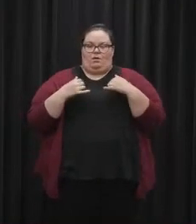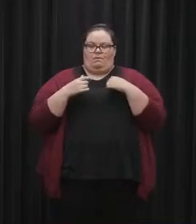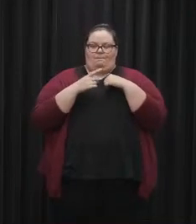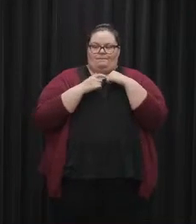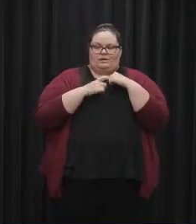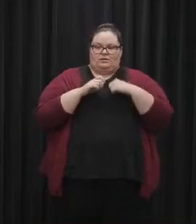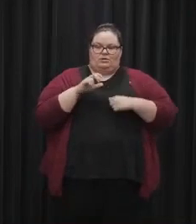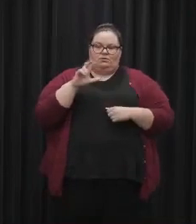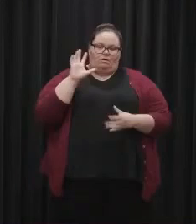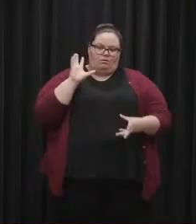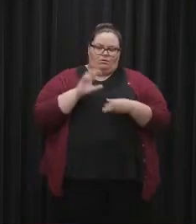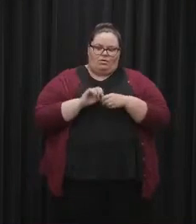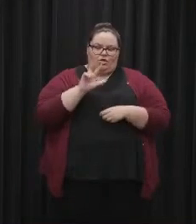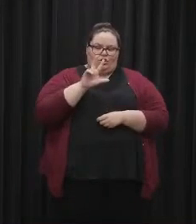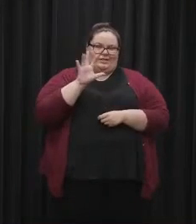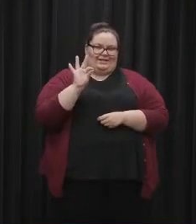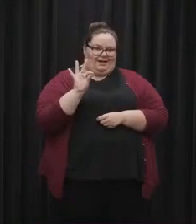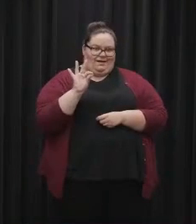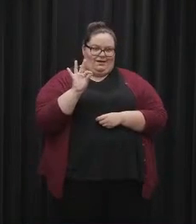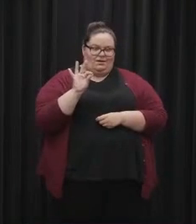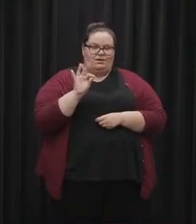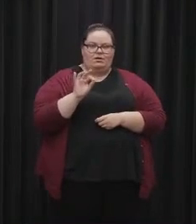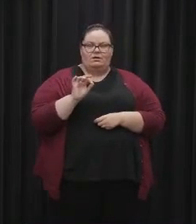Zone 1, there are 39 active cases, and